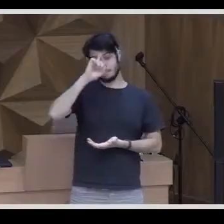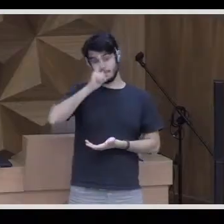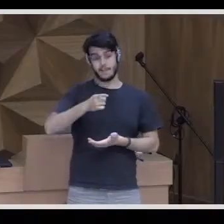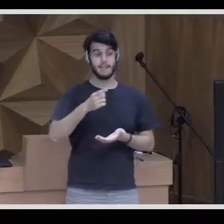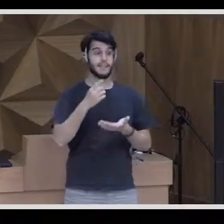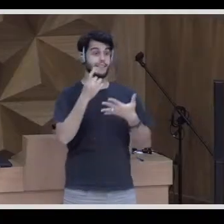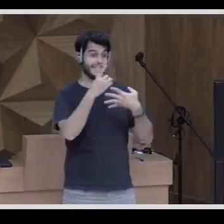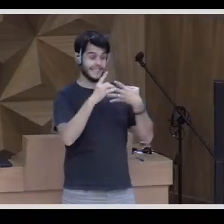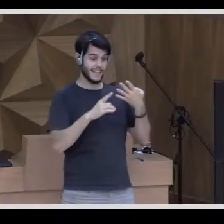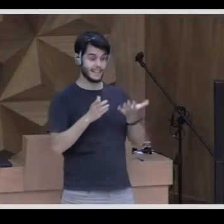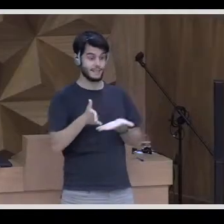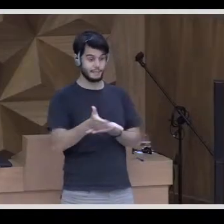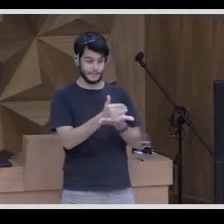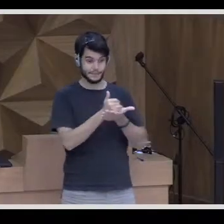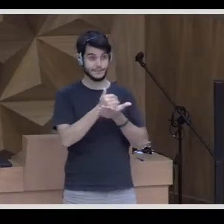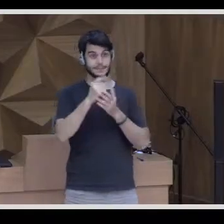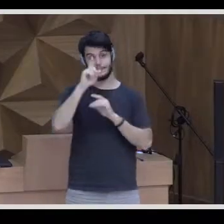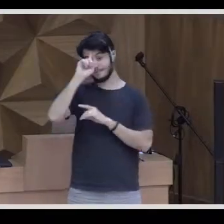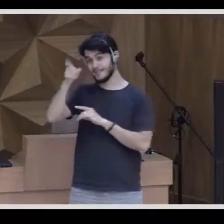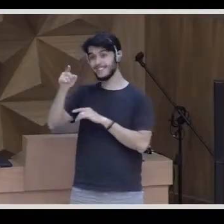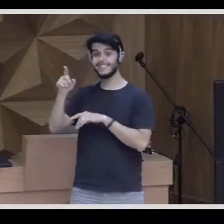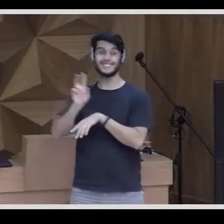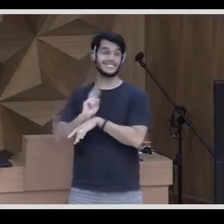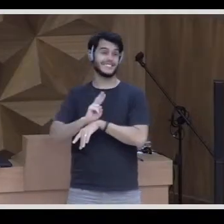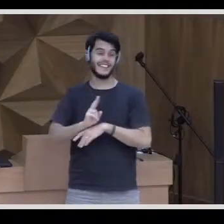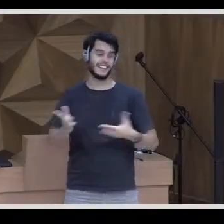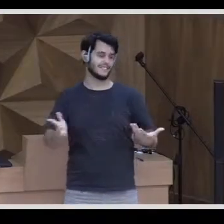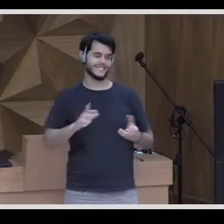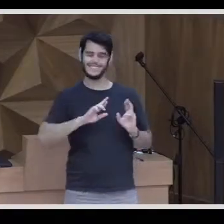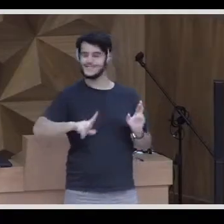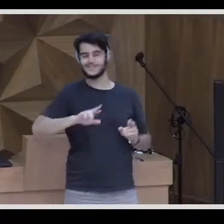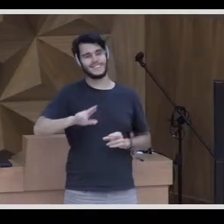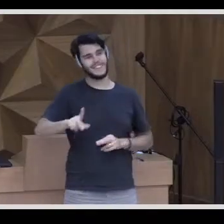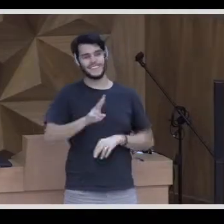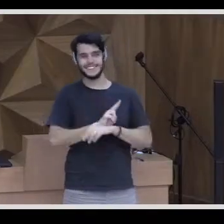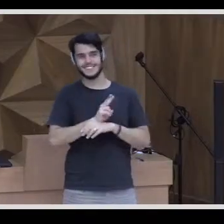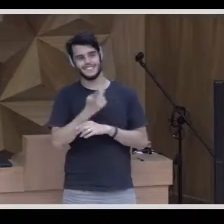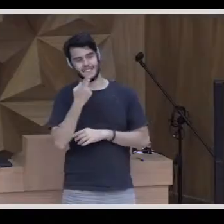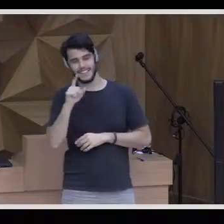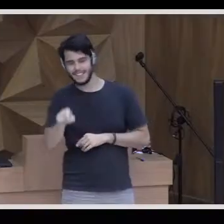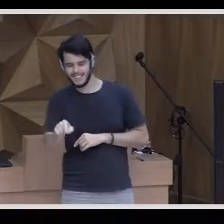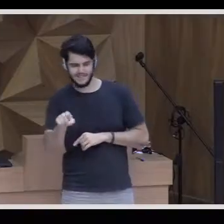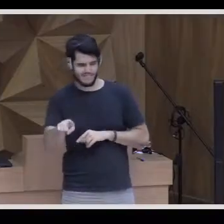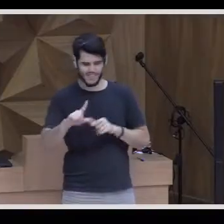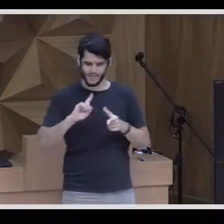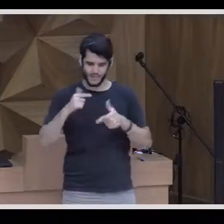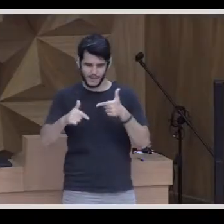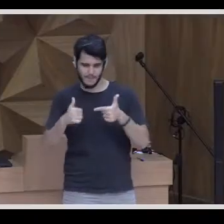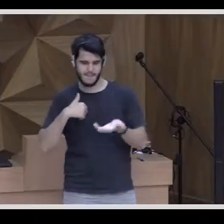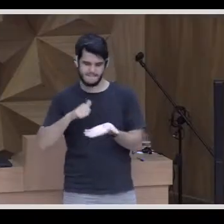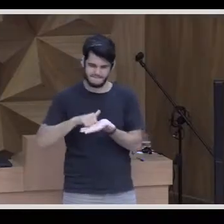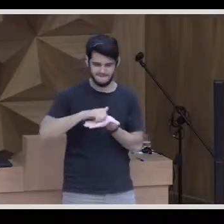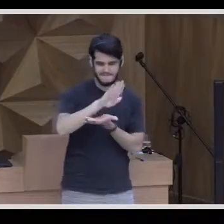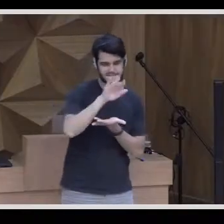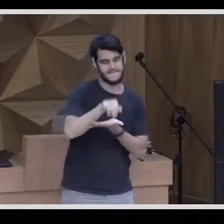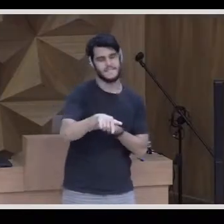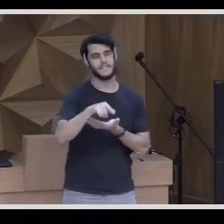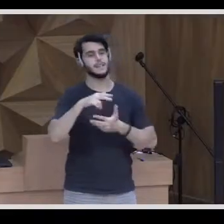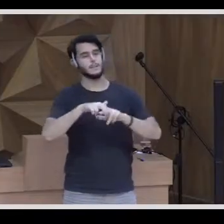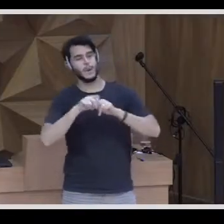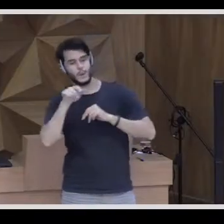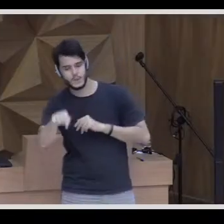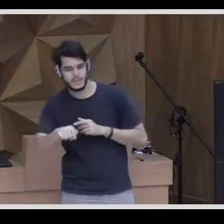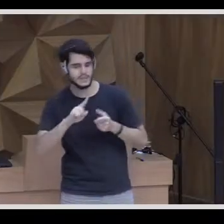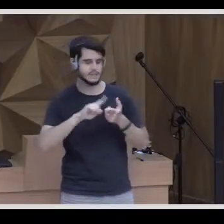well, you're not working hard enough, or you're tired and you need to go home and I'm not going to pay you. It was much more about building a kind of